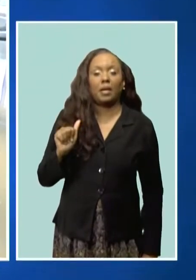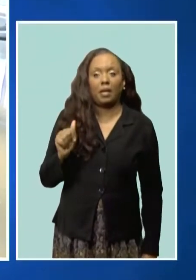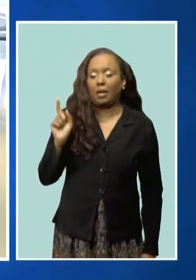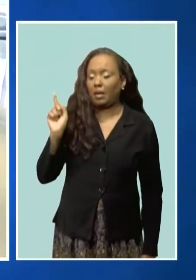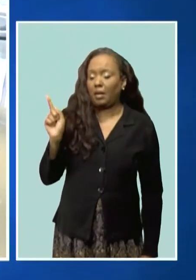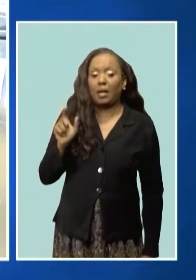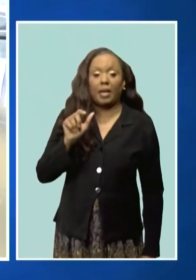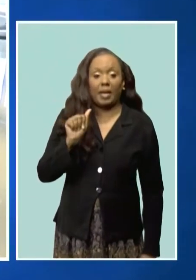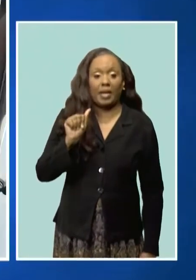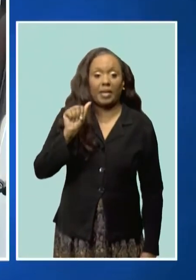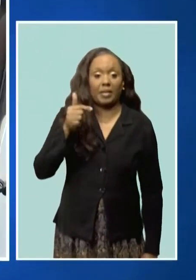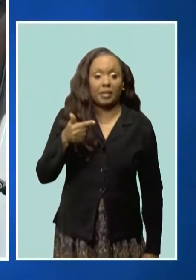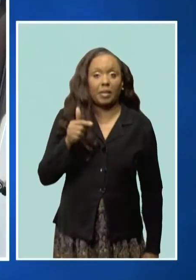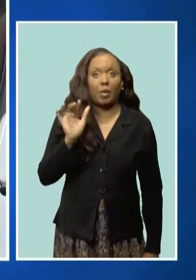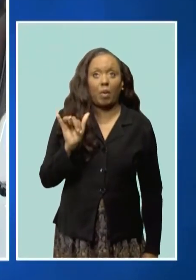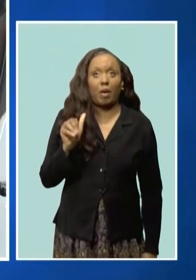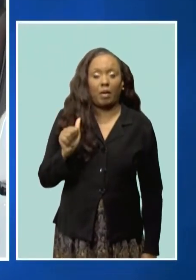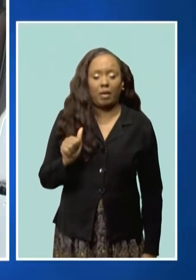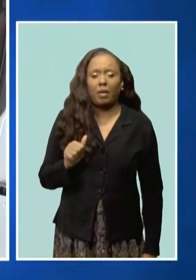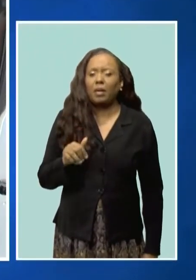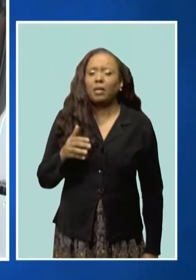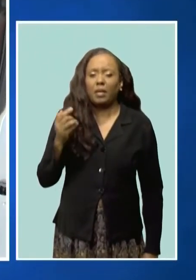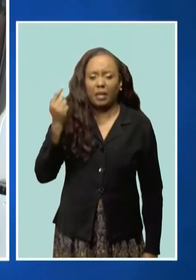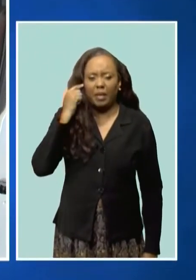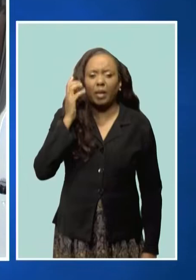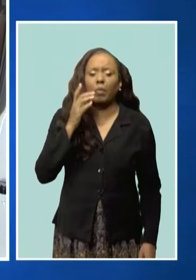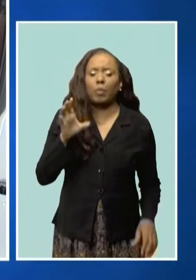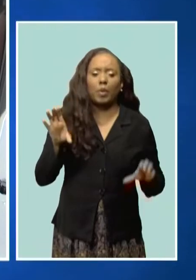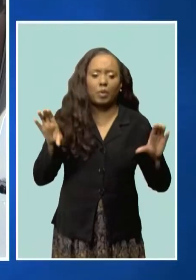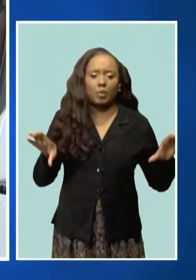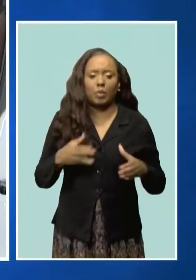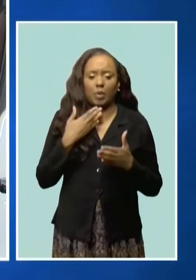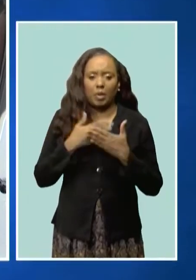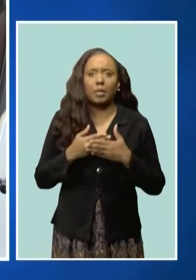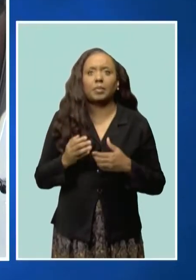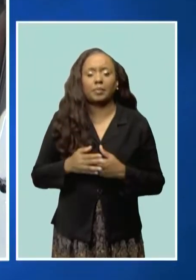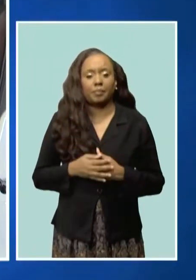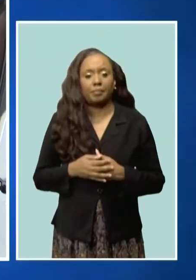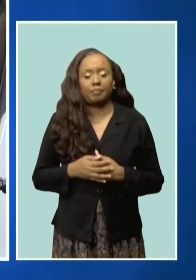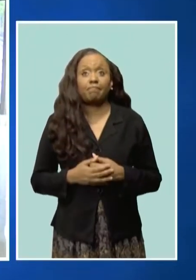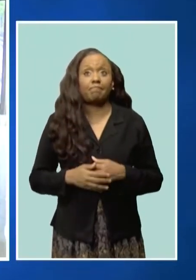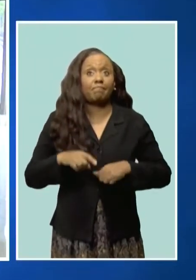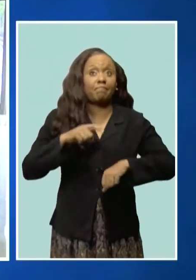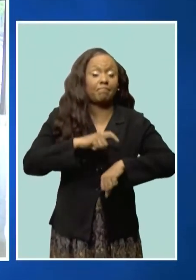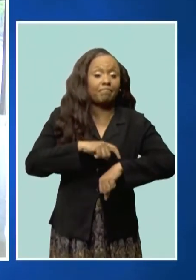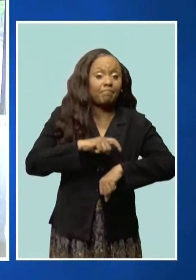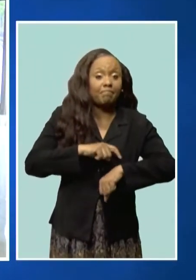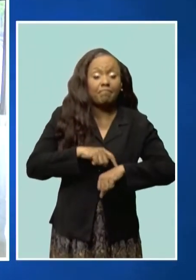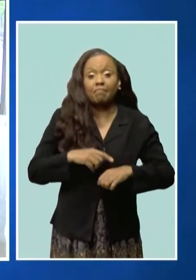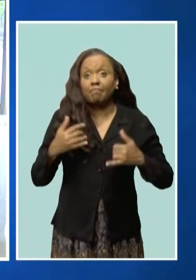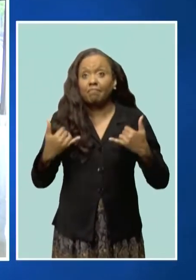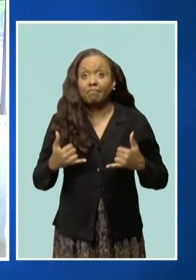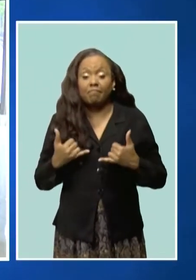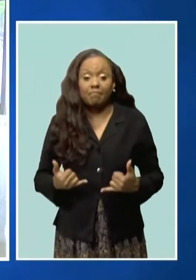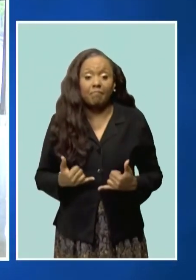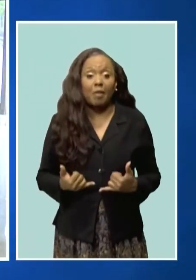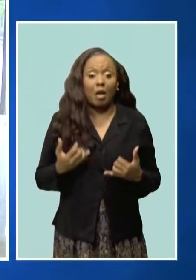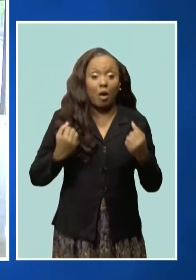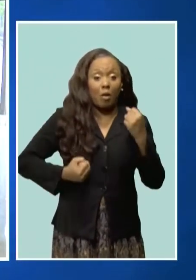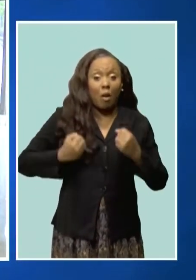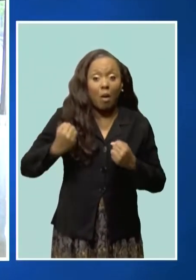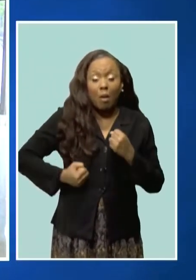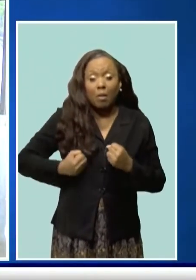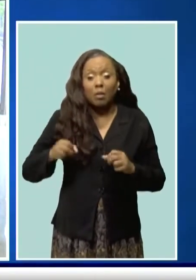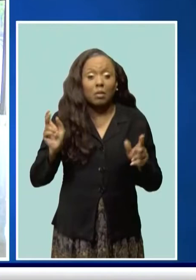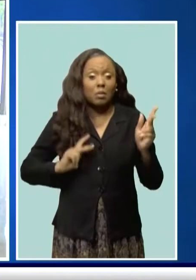market. We are very excited about this new vehicle coming in at a time when the market